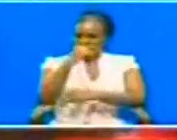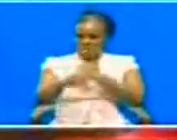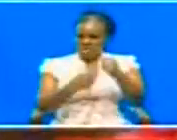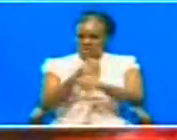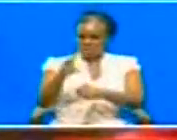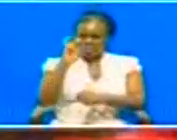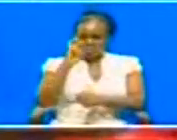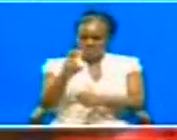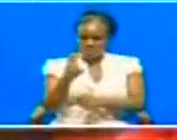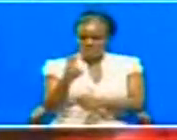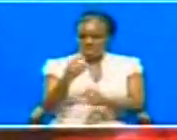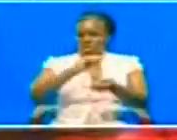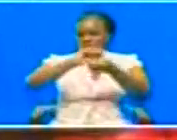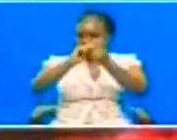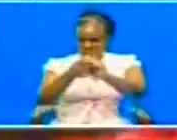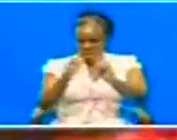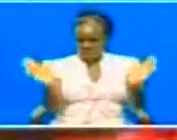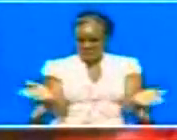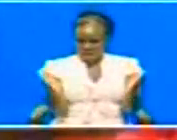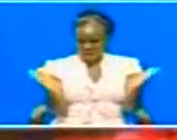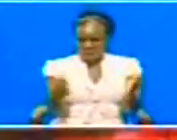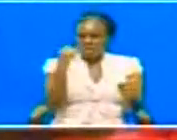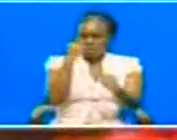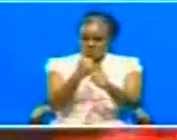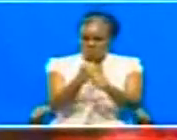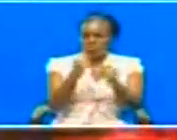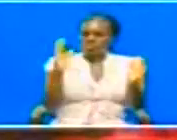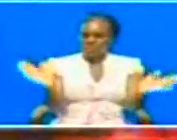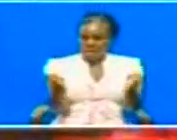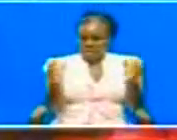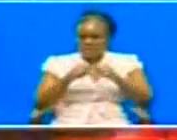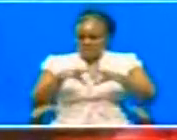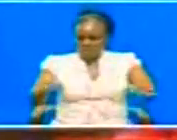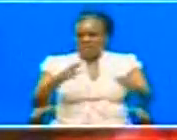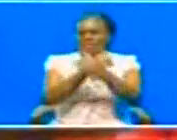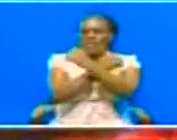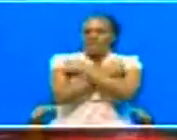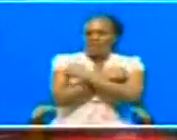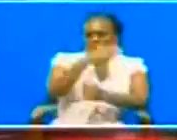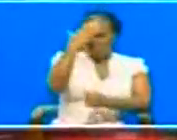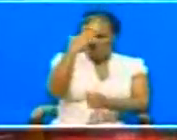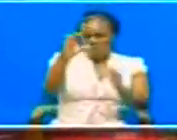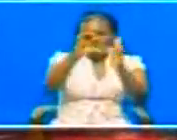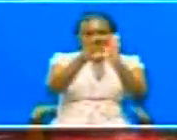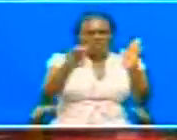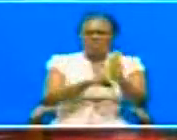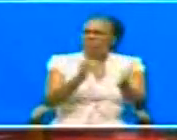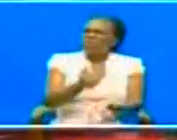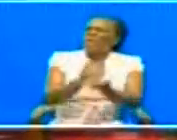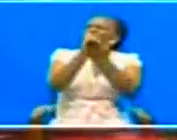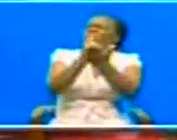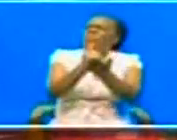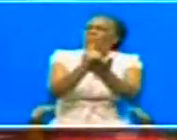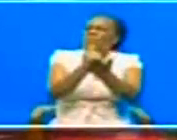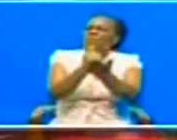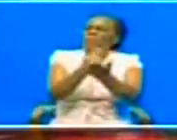when you try to encourage someone, you just reach out. Yeah. All you have to do is reach out and spread some love. This new constitution of ours, has it been helpful for folks like